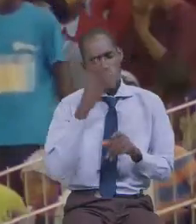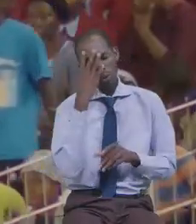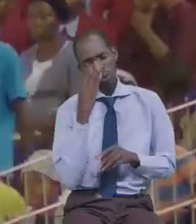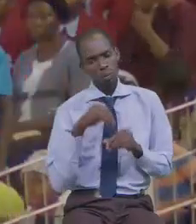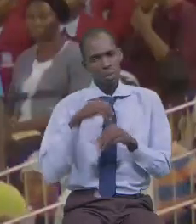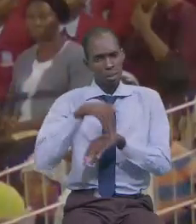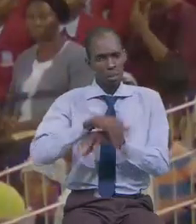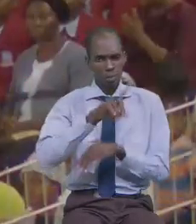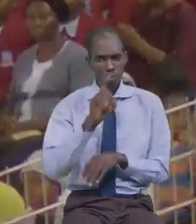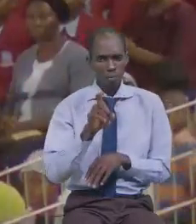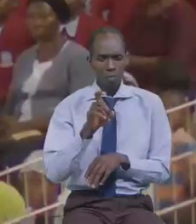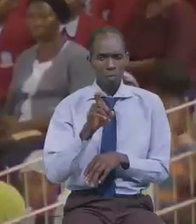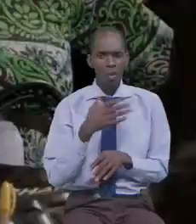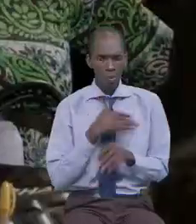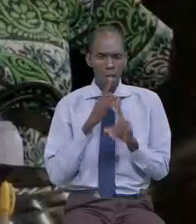I want an answer.